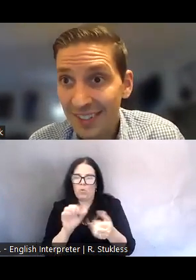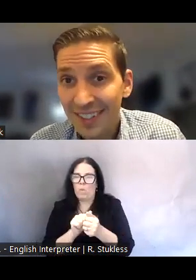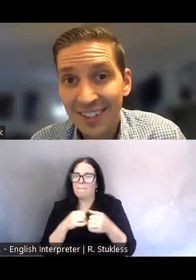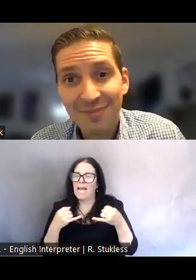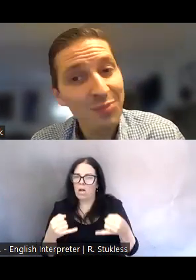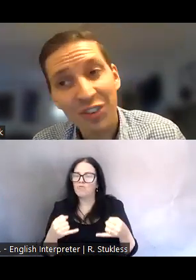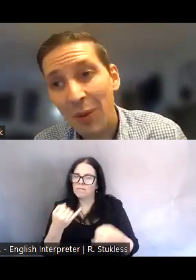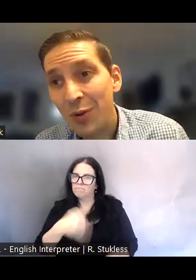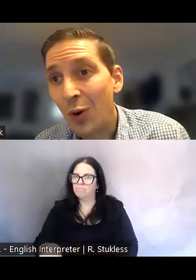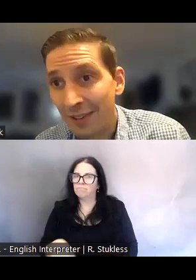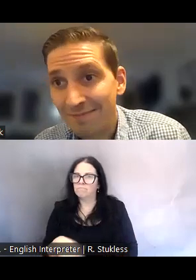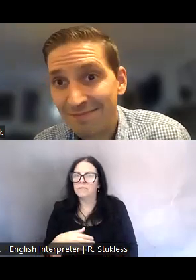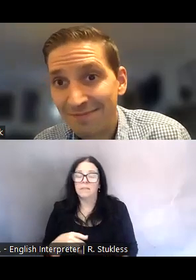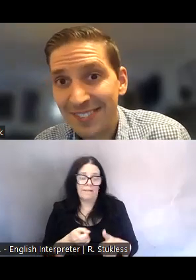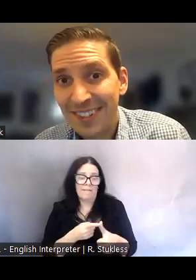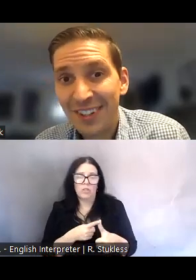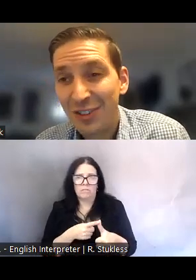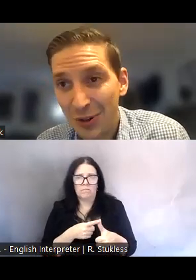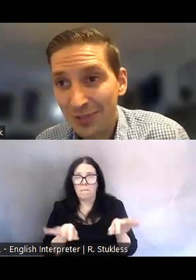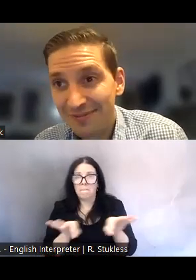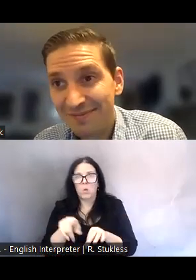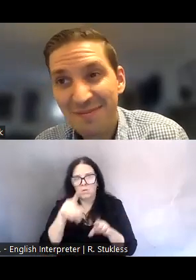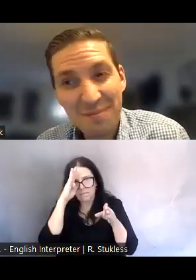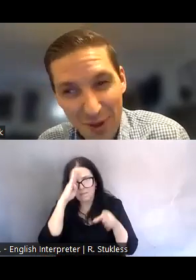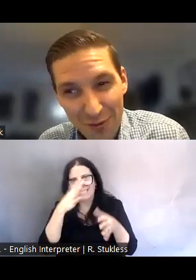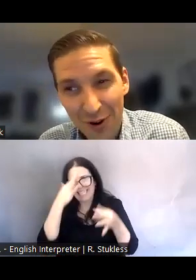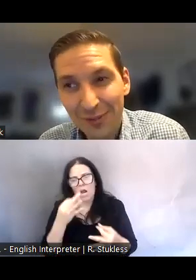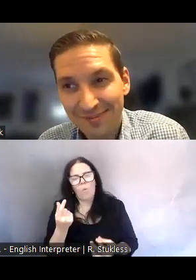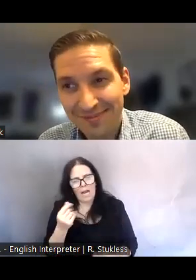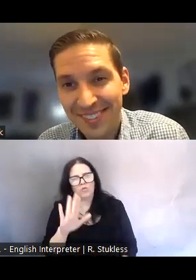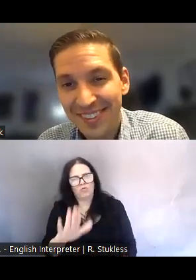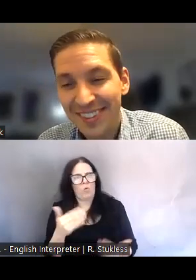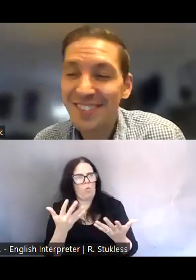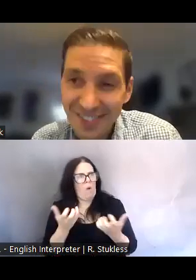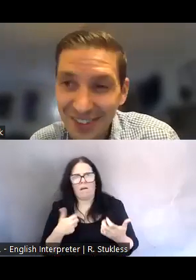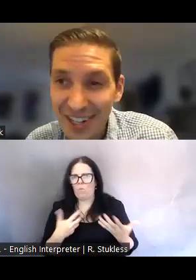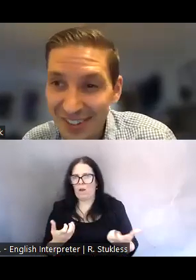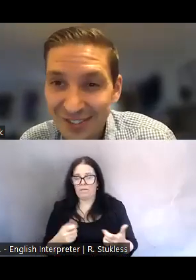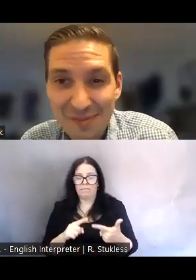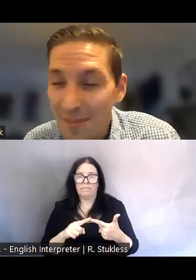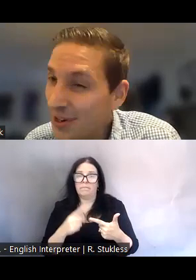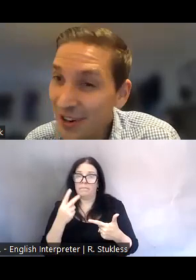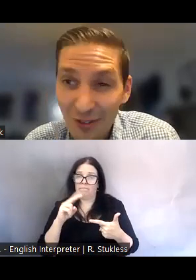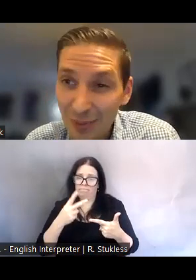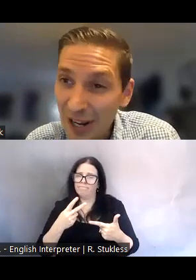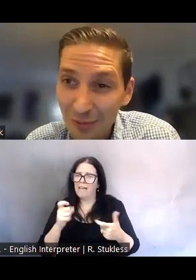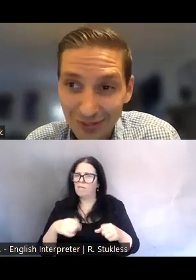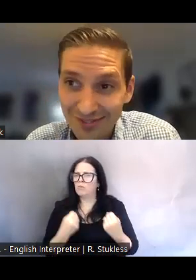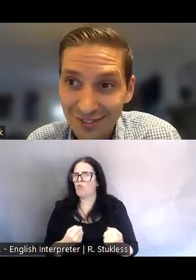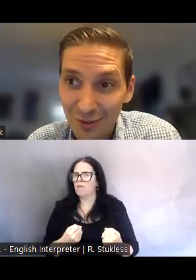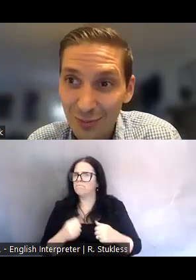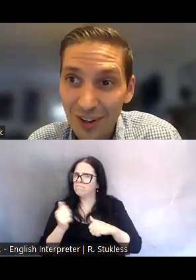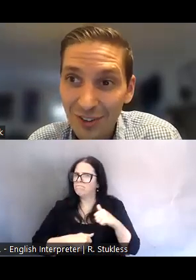1, decide what you want. 2, be firm. 3, remember you're not